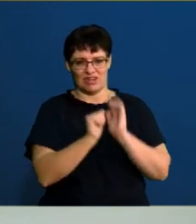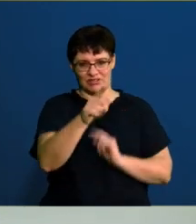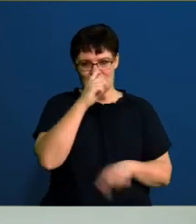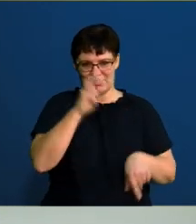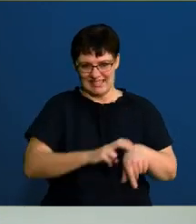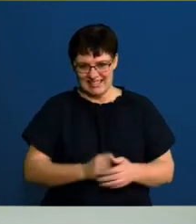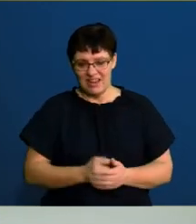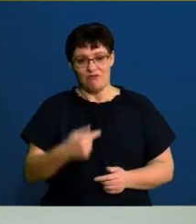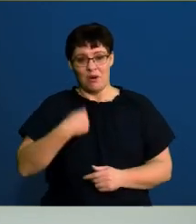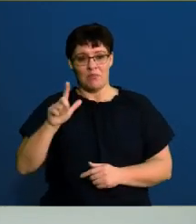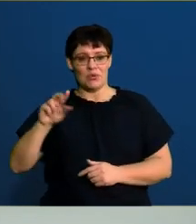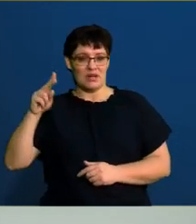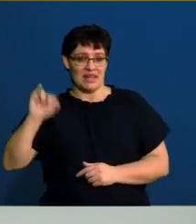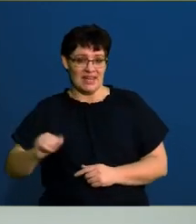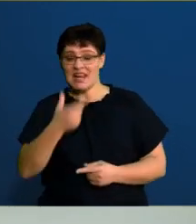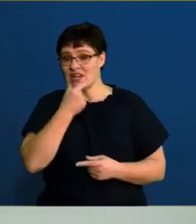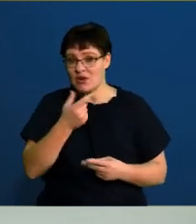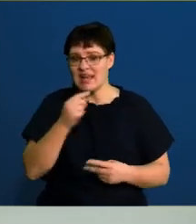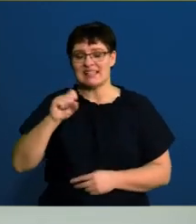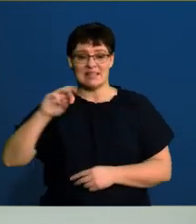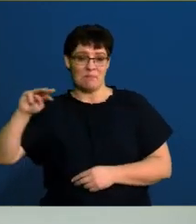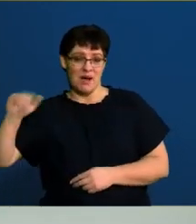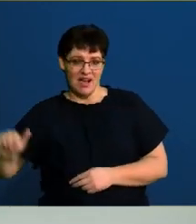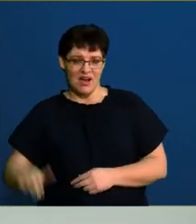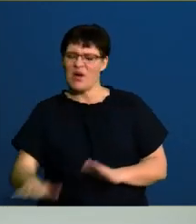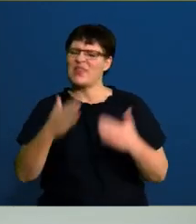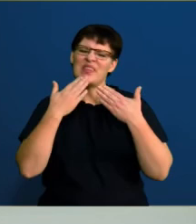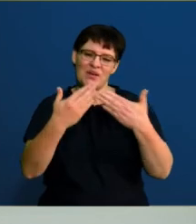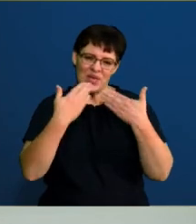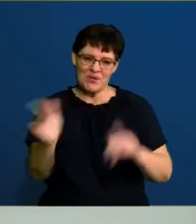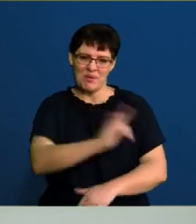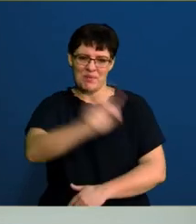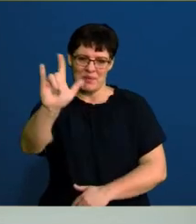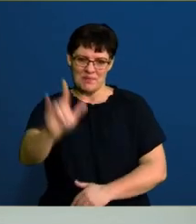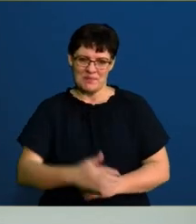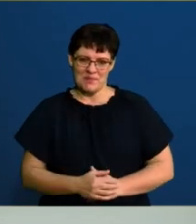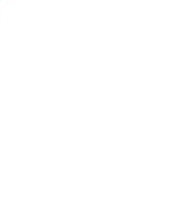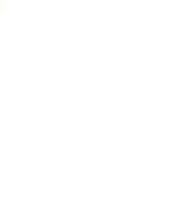Well then, from me, Looney, Nicolene, and Seema, it's a thank you and goodbye.